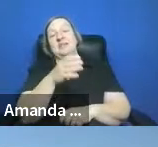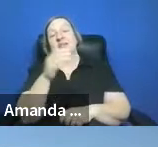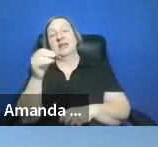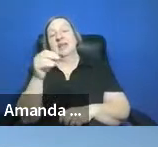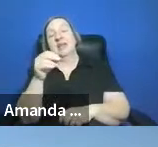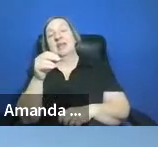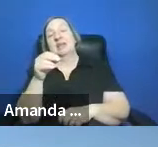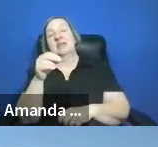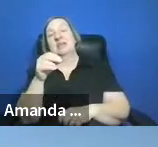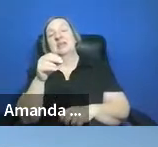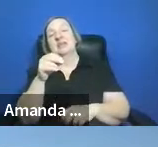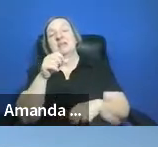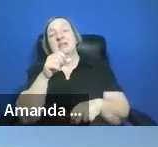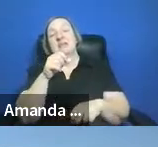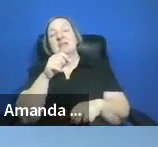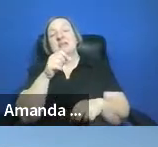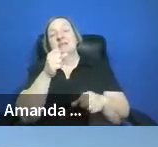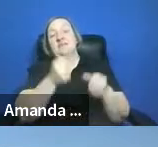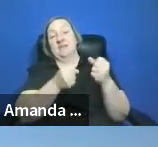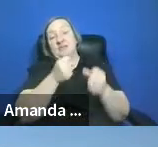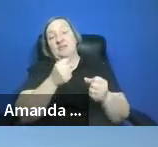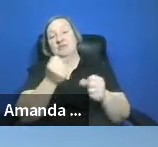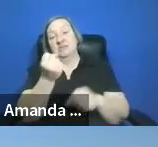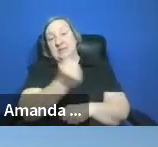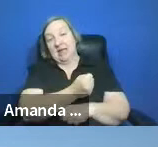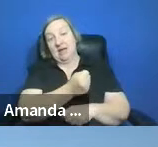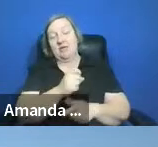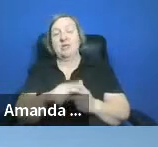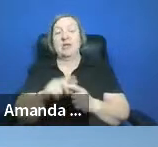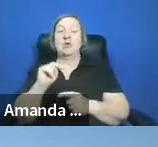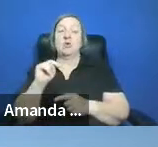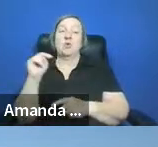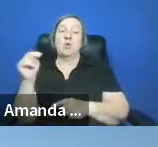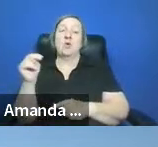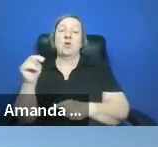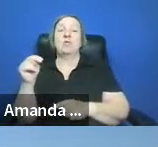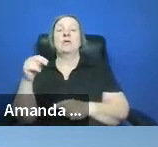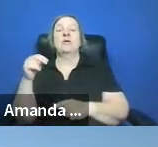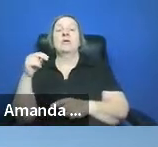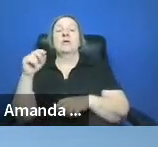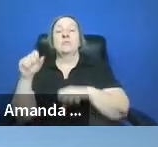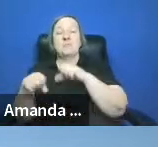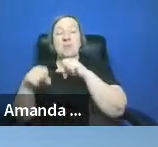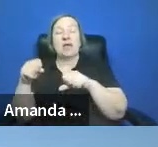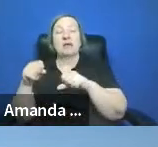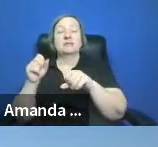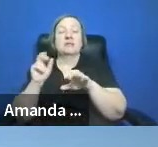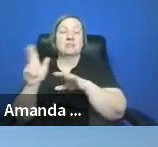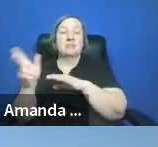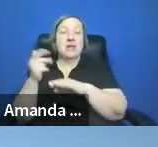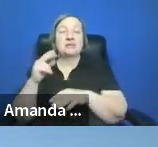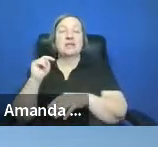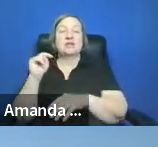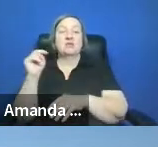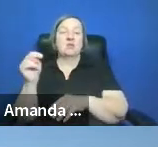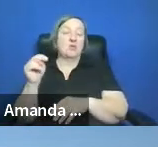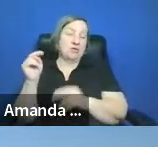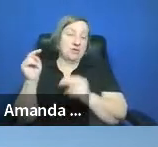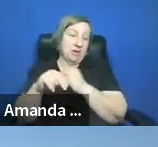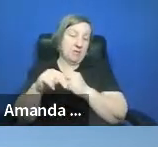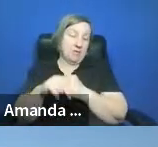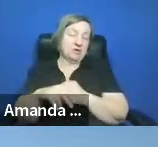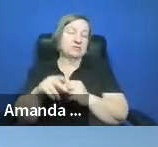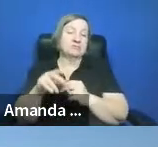traffic, and northbound would be bikes and peds and northbound highway traffic. And so